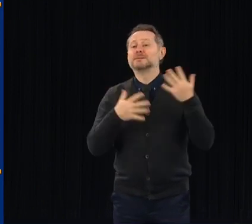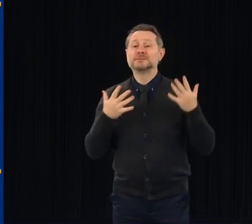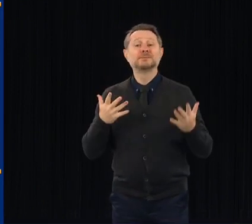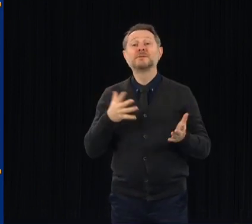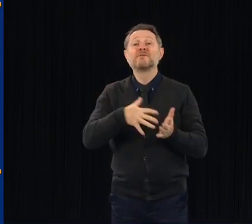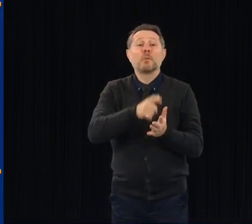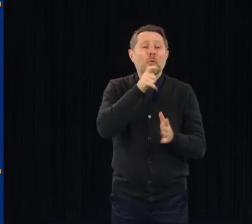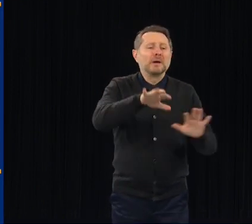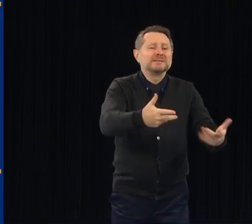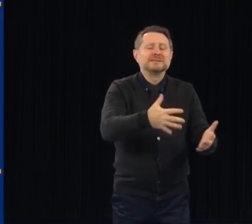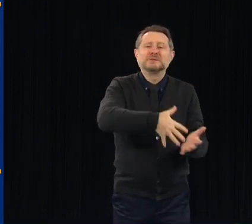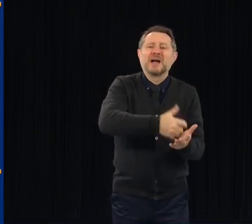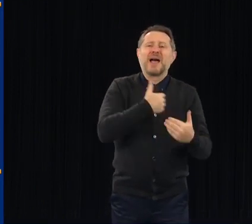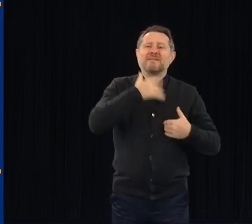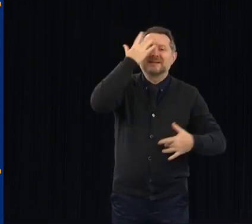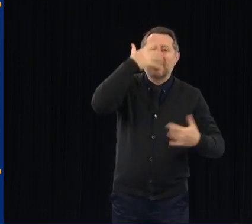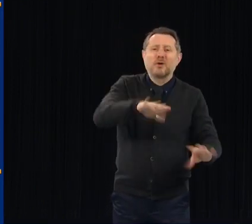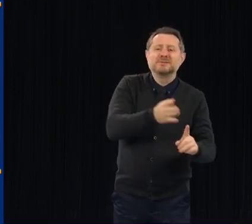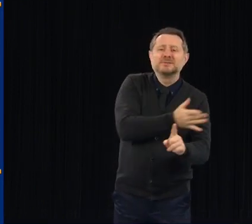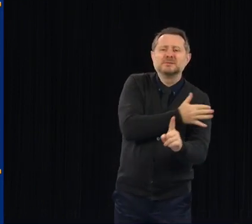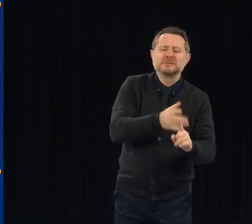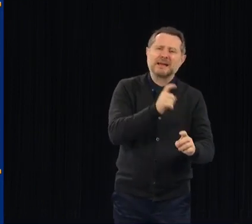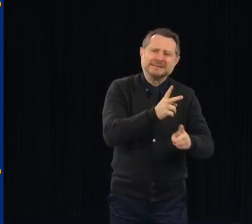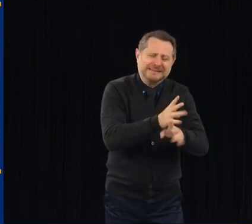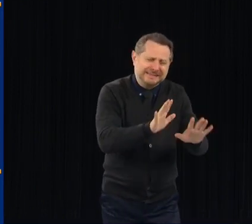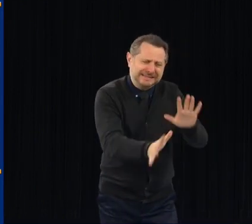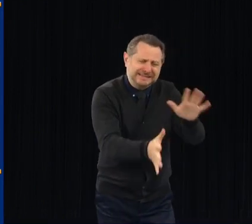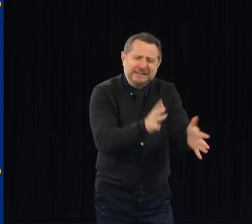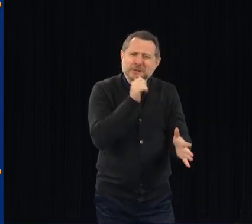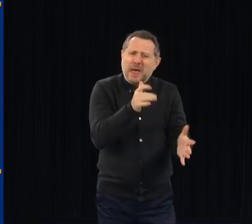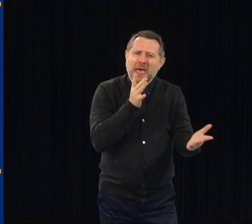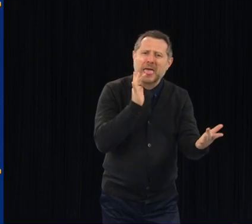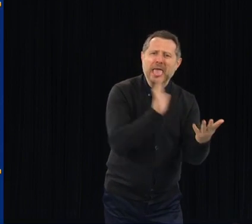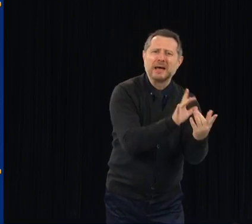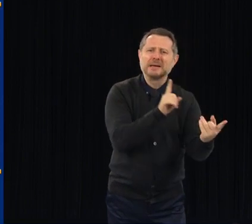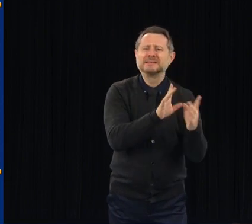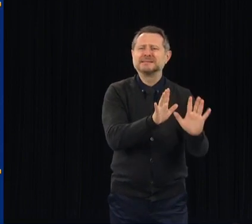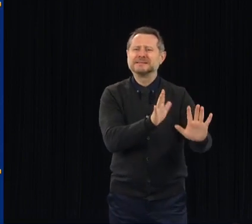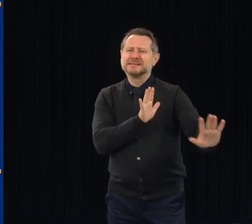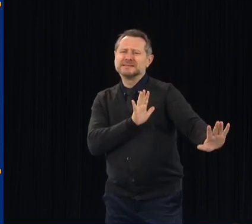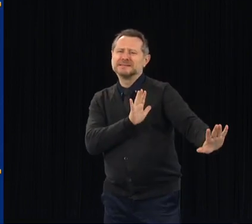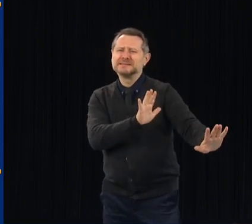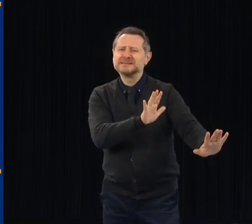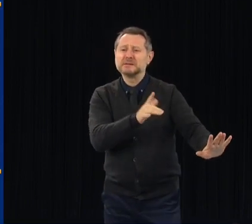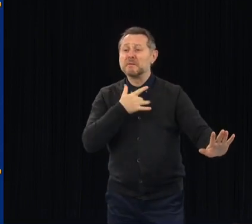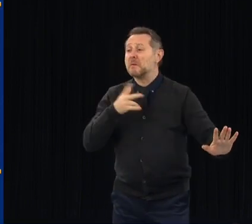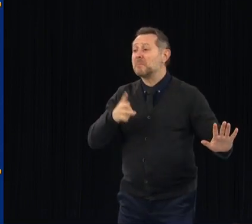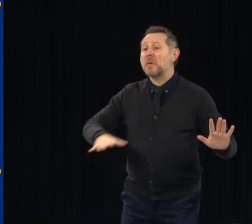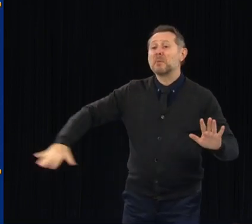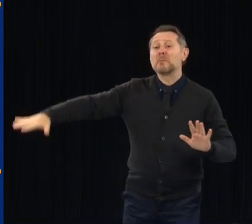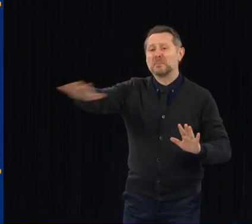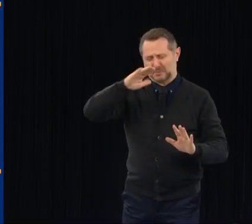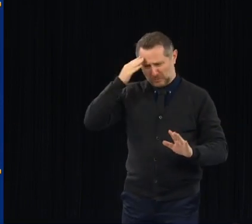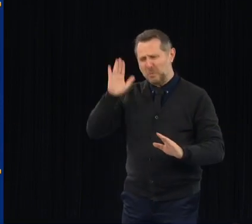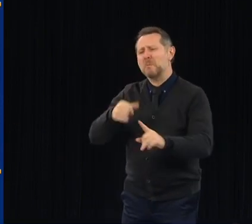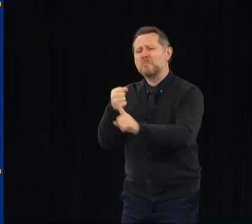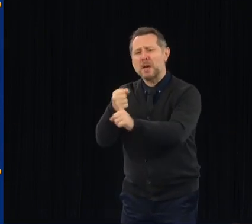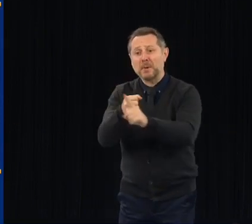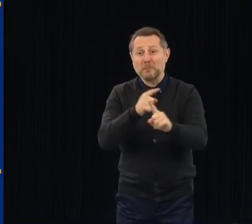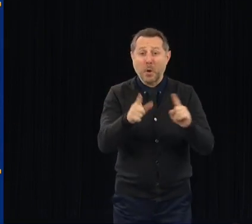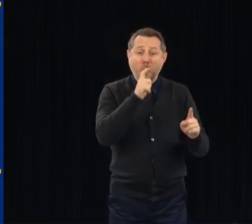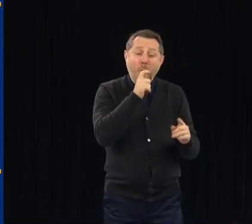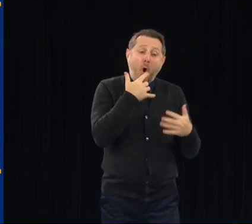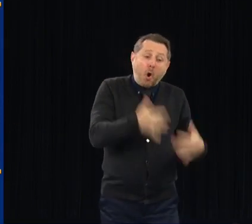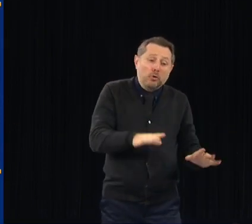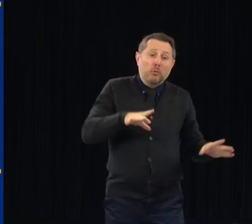vulnerable. Major effort that has impacted everyone to save the lives of those people who are in the